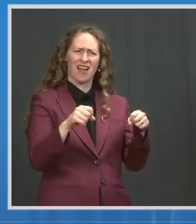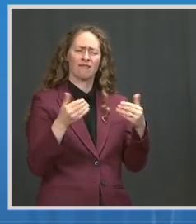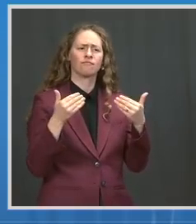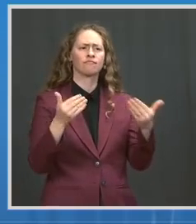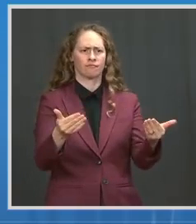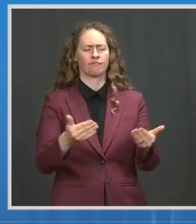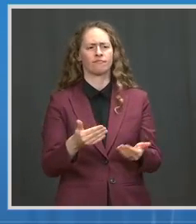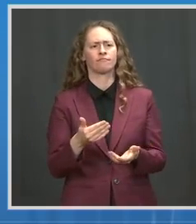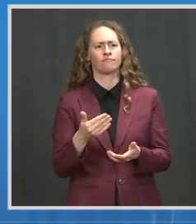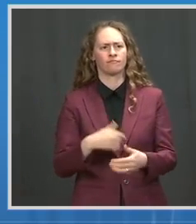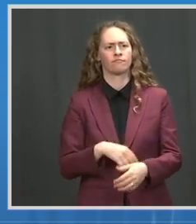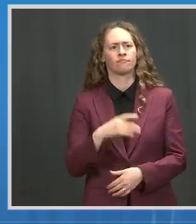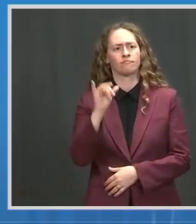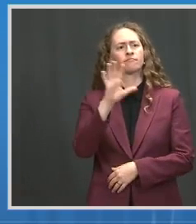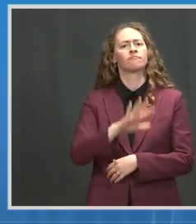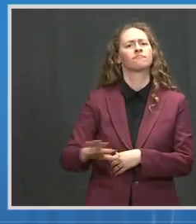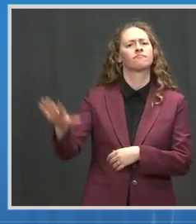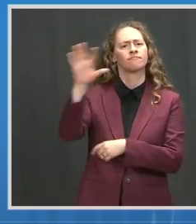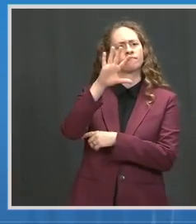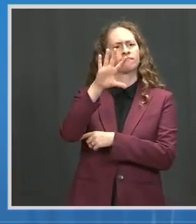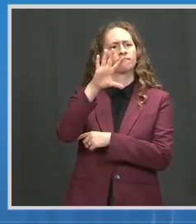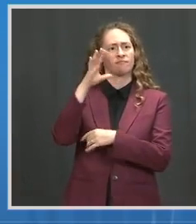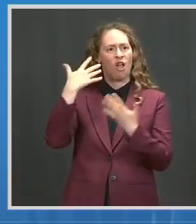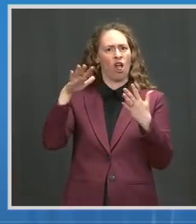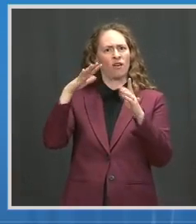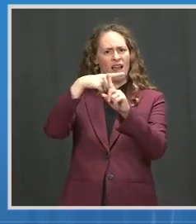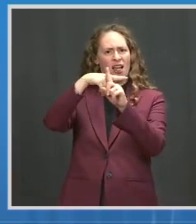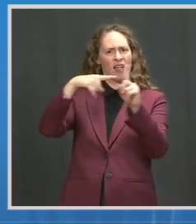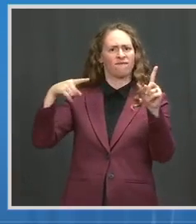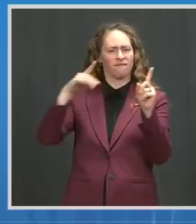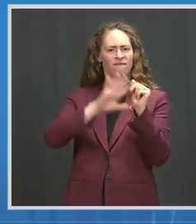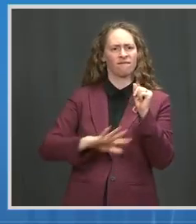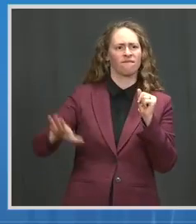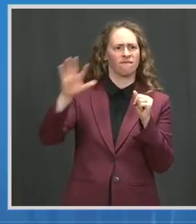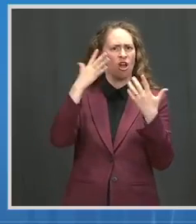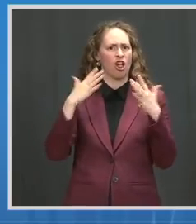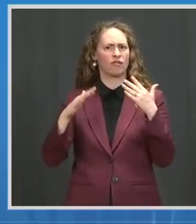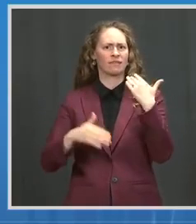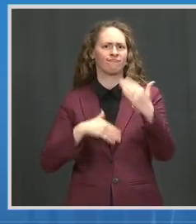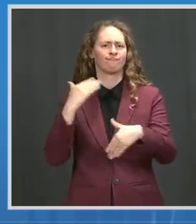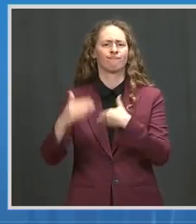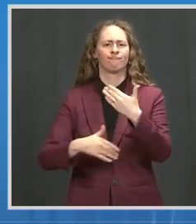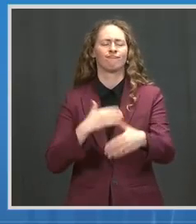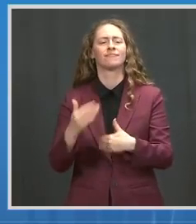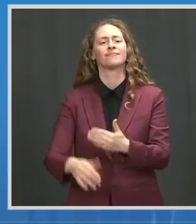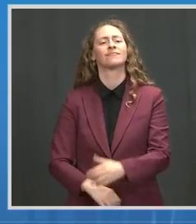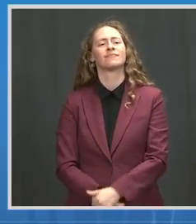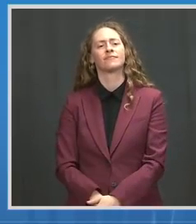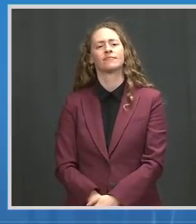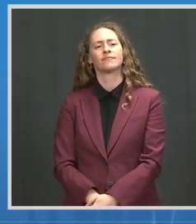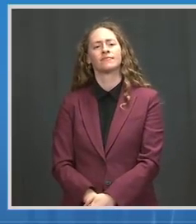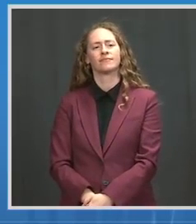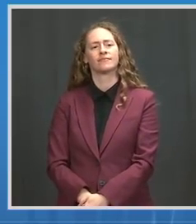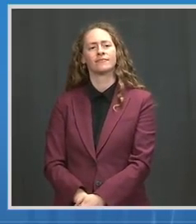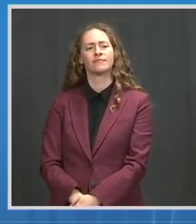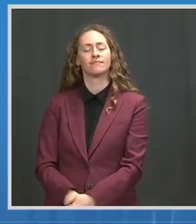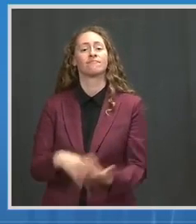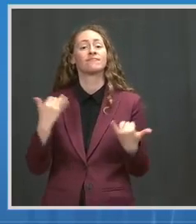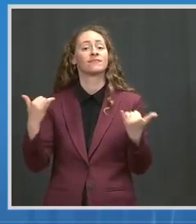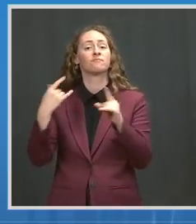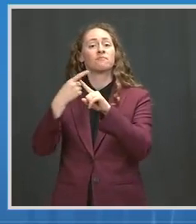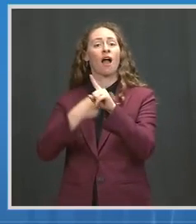country. This is great news, but there is more work to be done. During this pivotal month of action, if you are